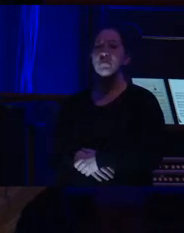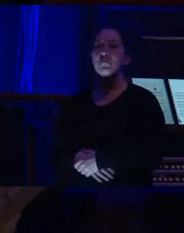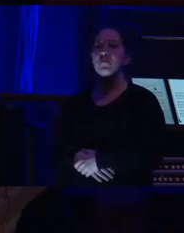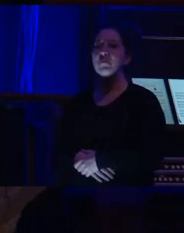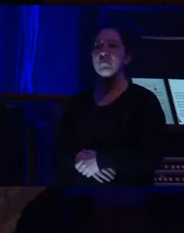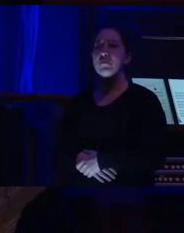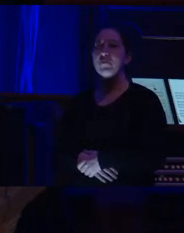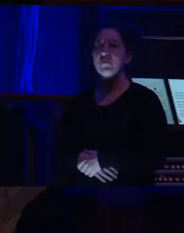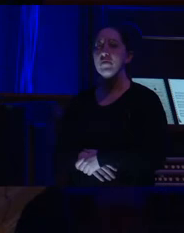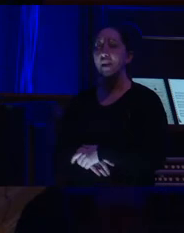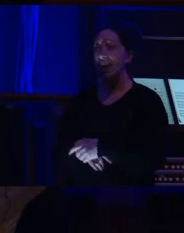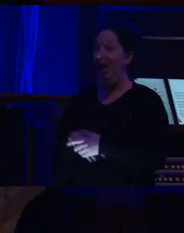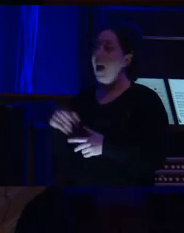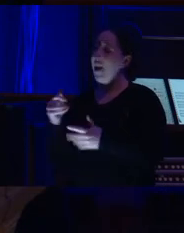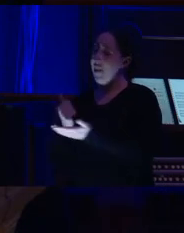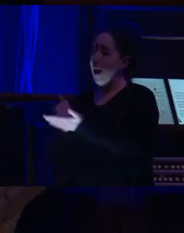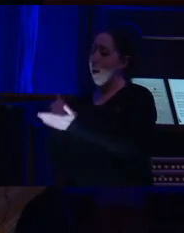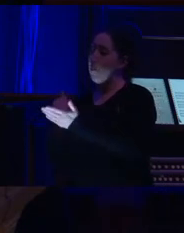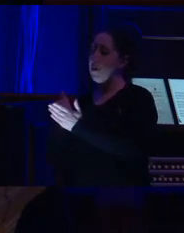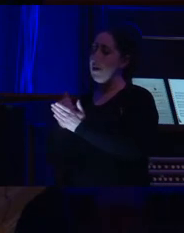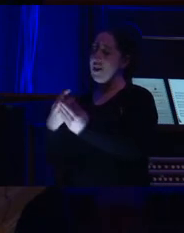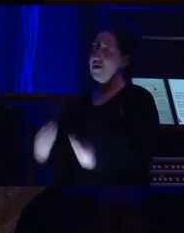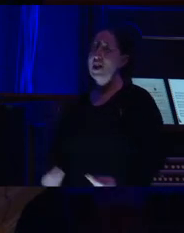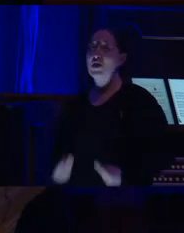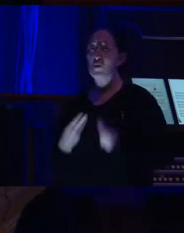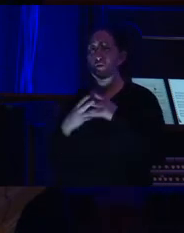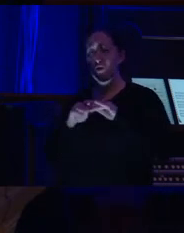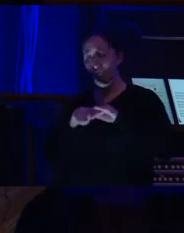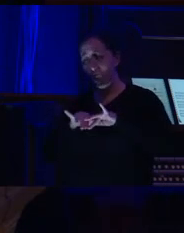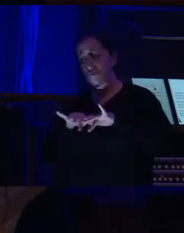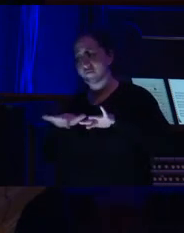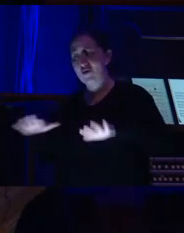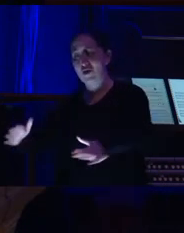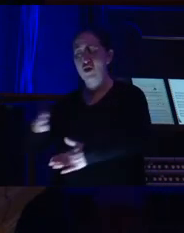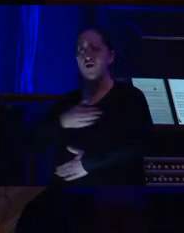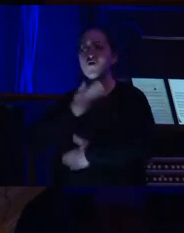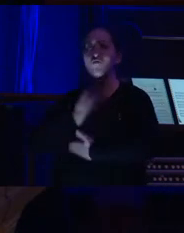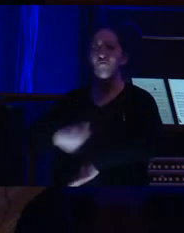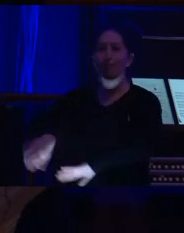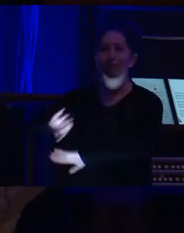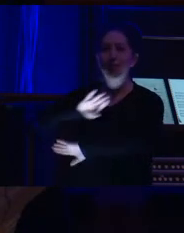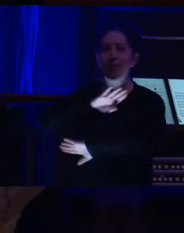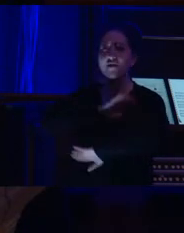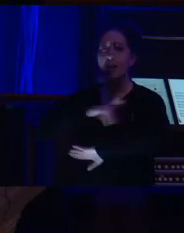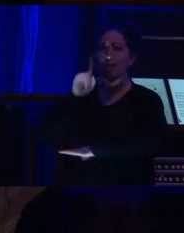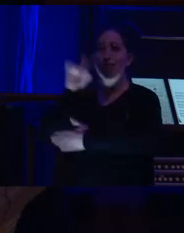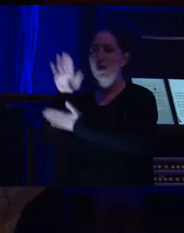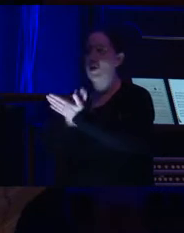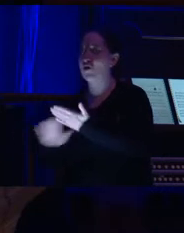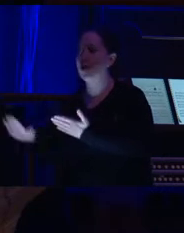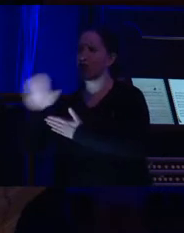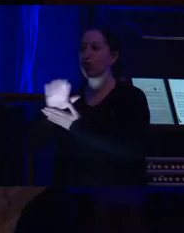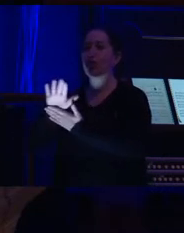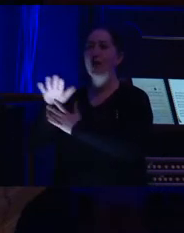And those find inspiration too in the joys and the satisfactions of the higher learning.